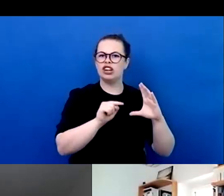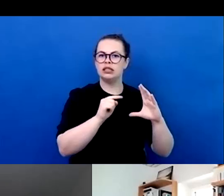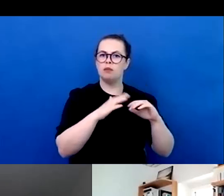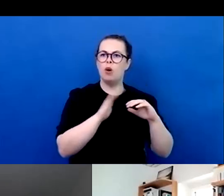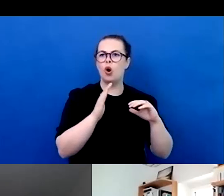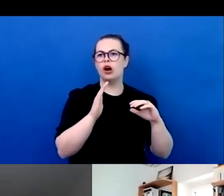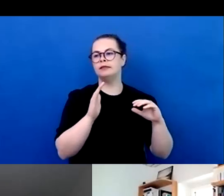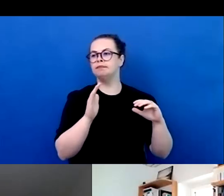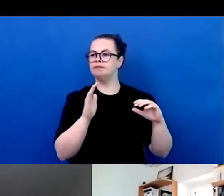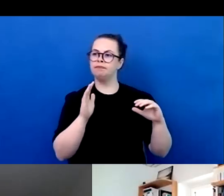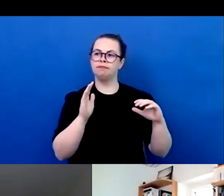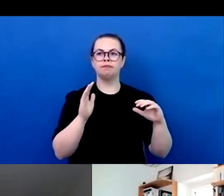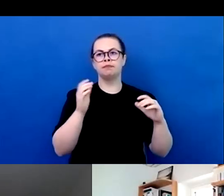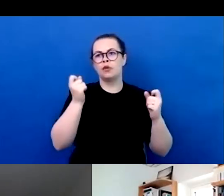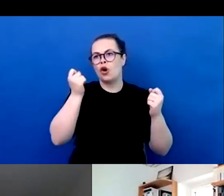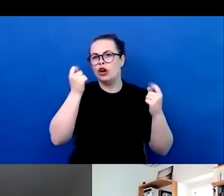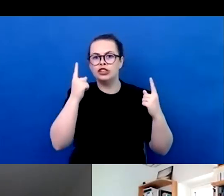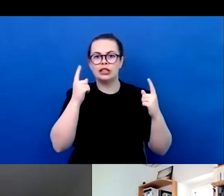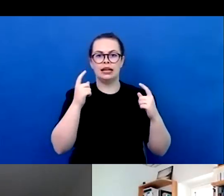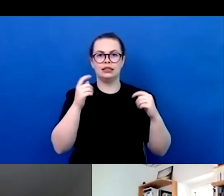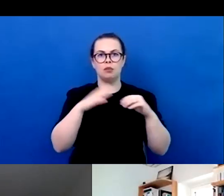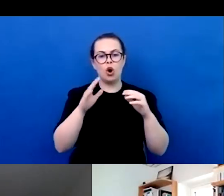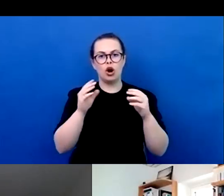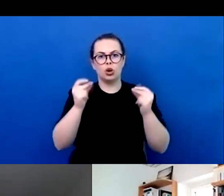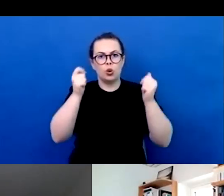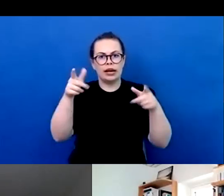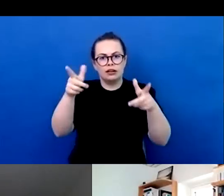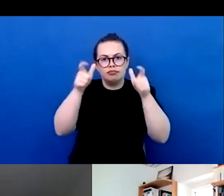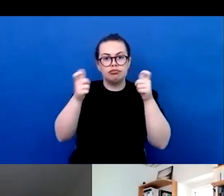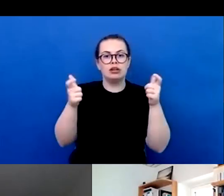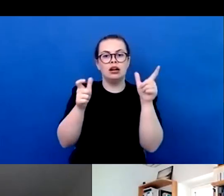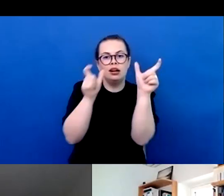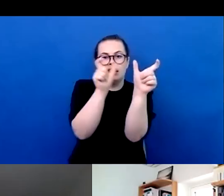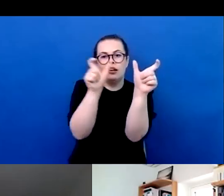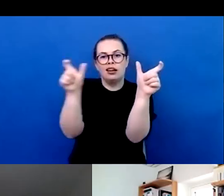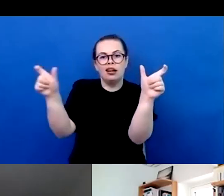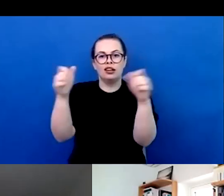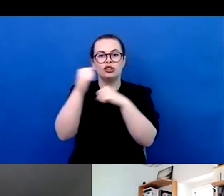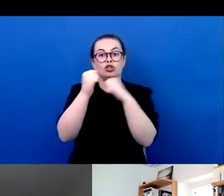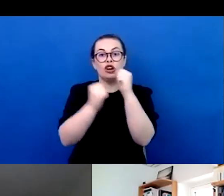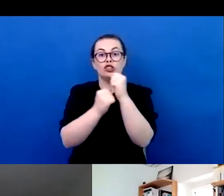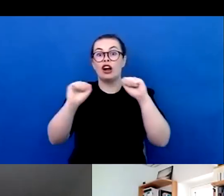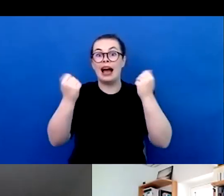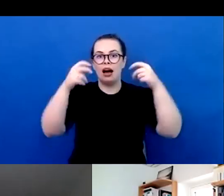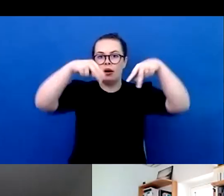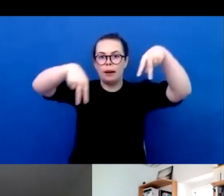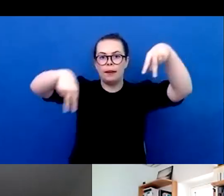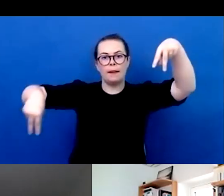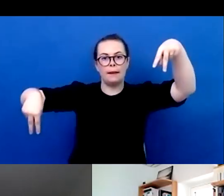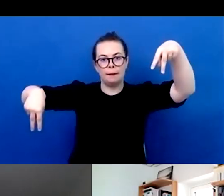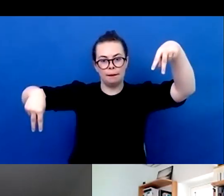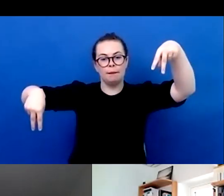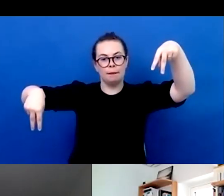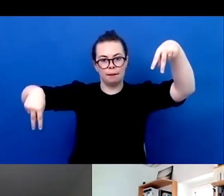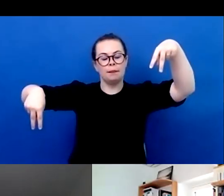dependency and constituent structure work by Lopopolo, Willems, and others recent in neurobiology of